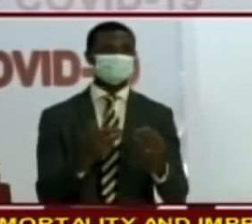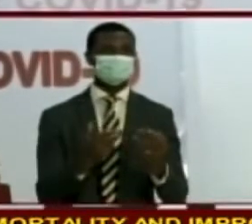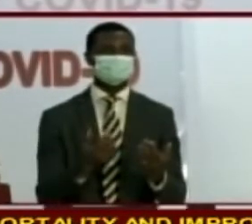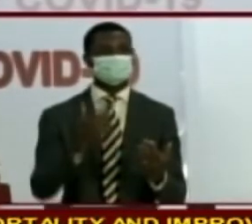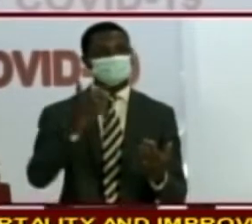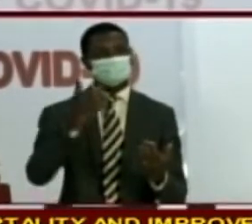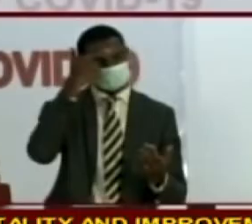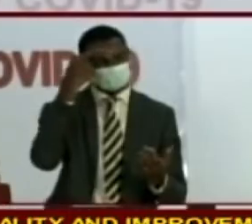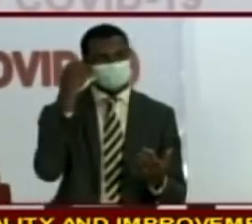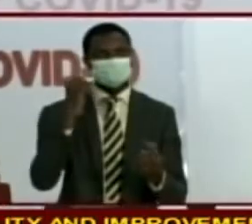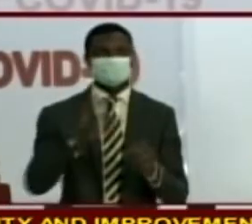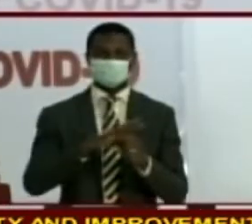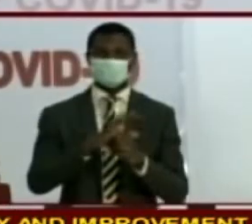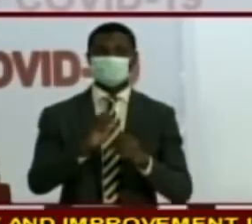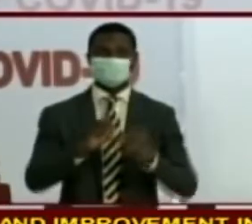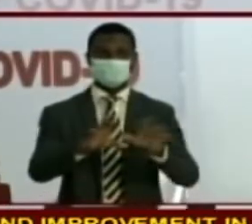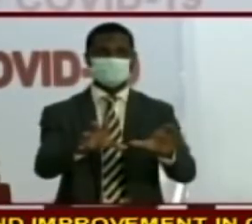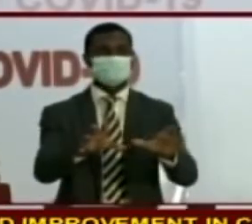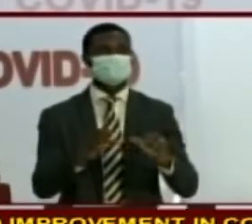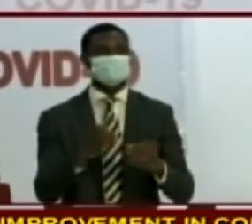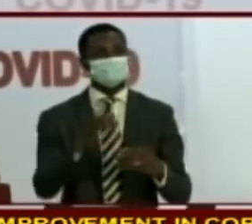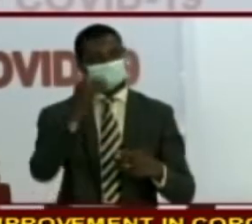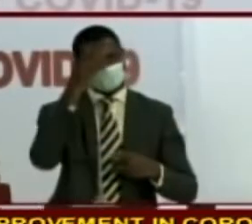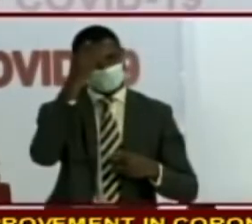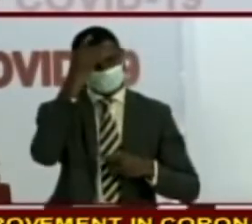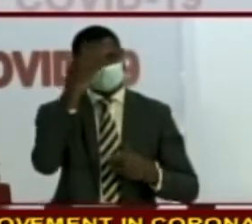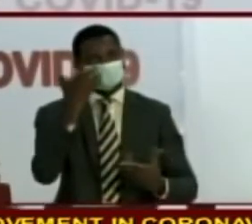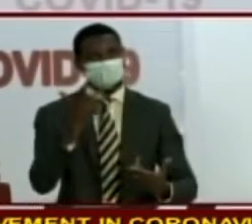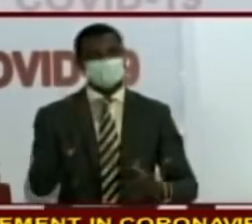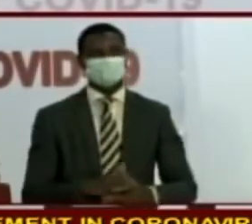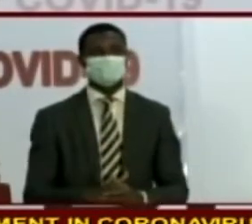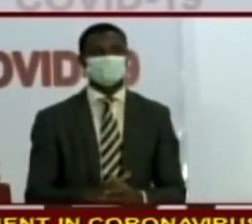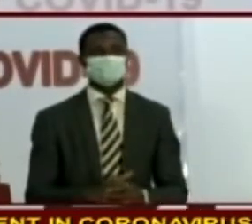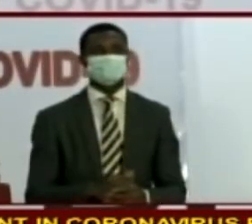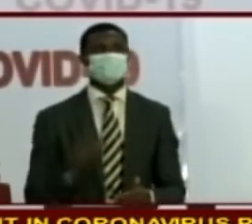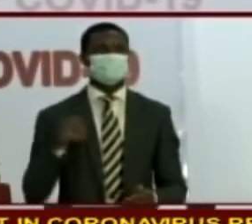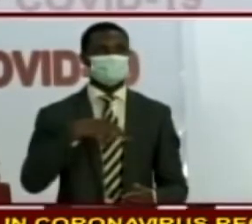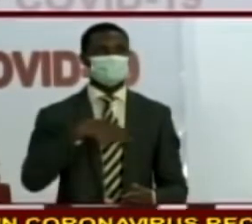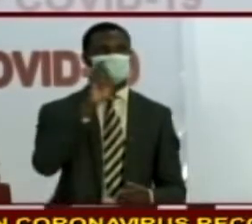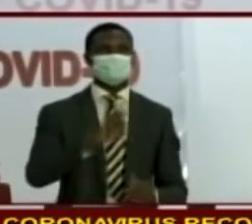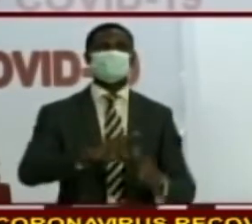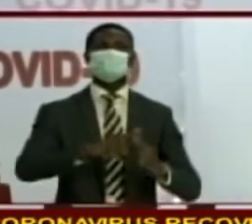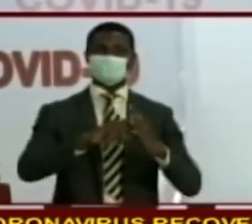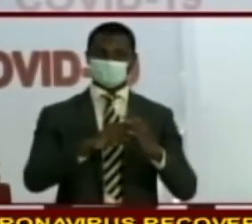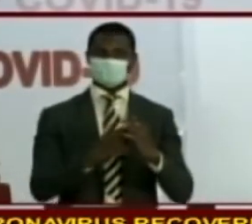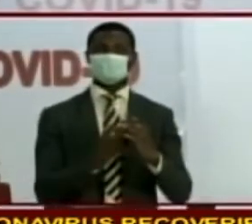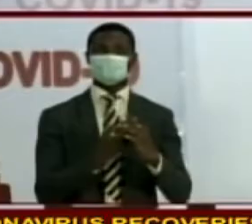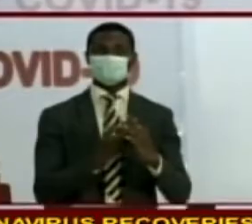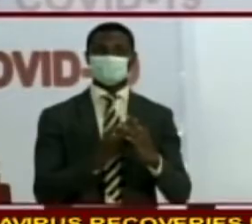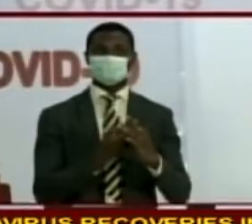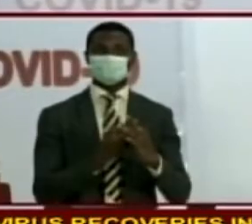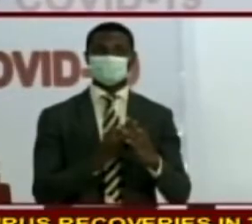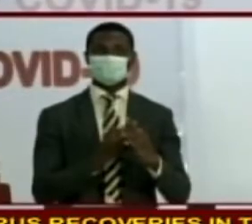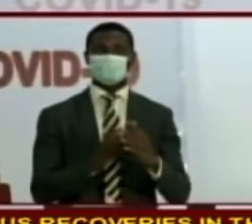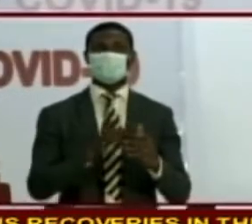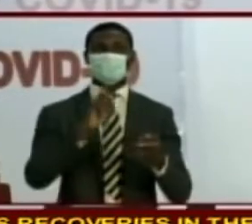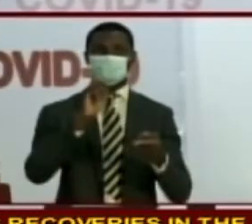the COVID-19 pandemic. And we must begin to